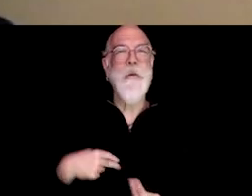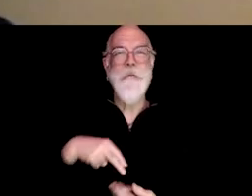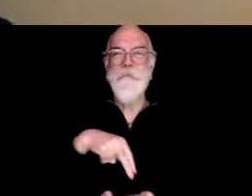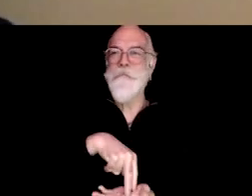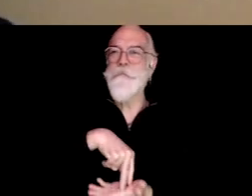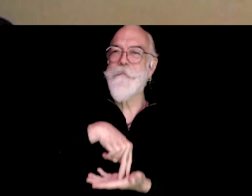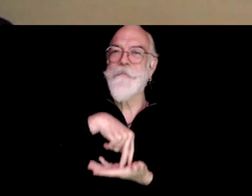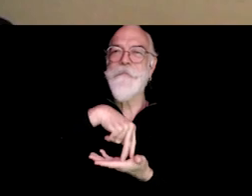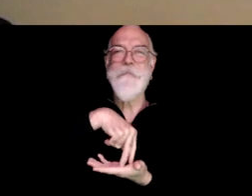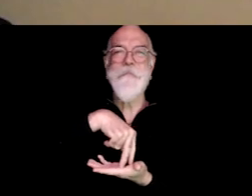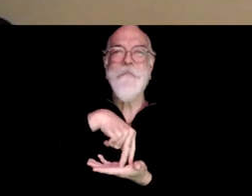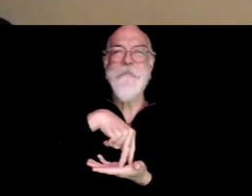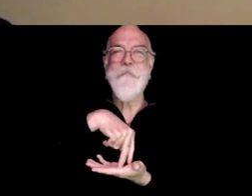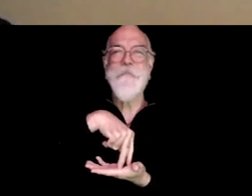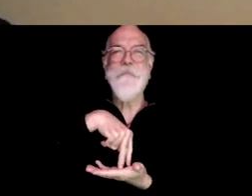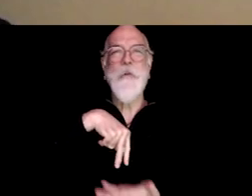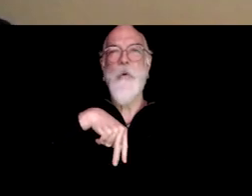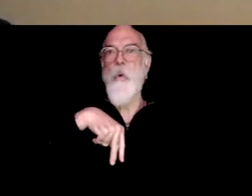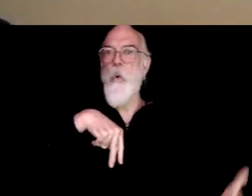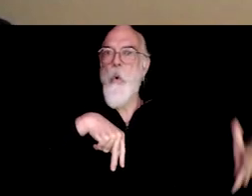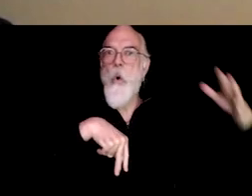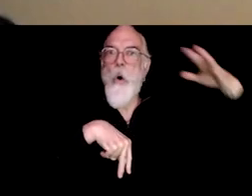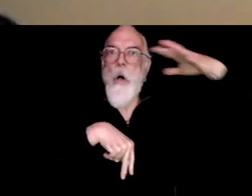within the greater entirety.